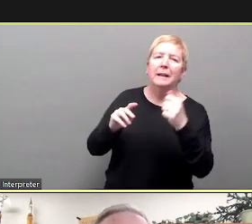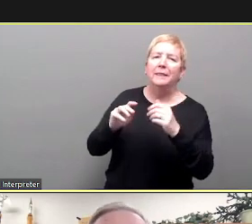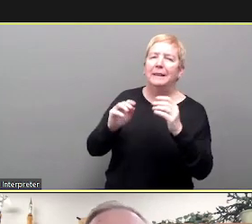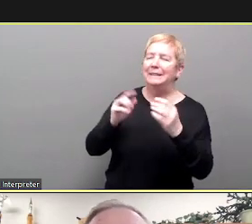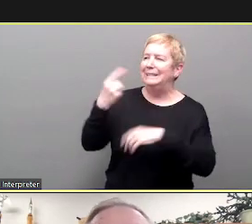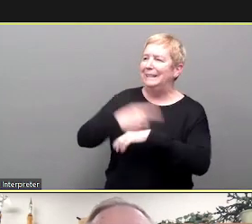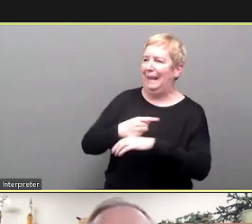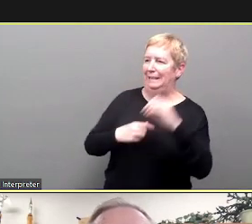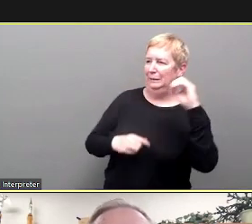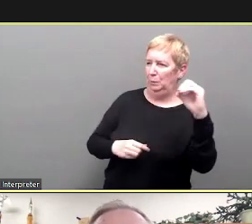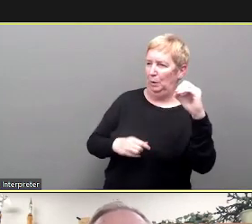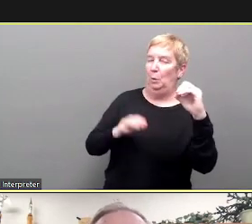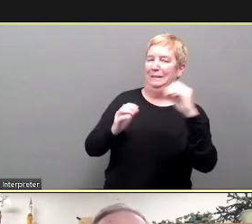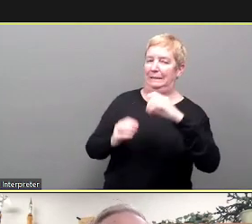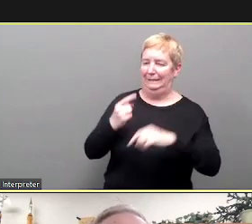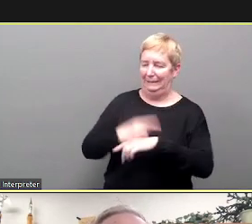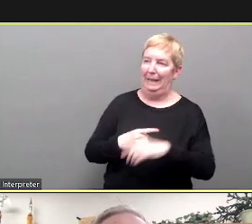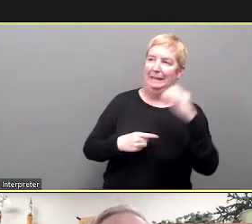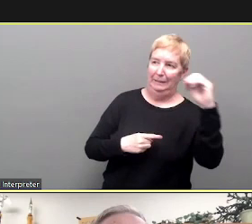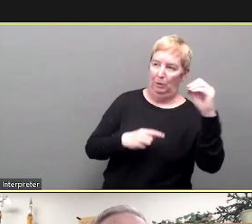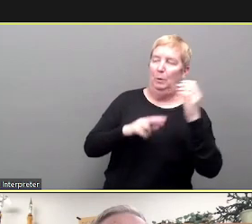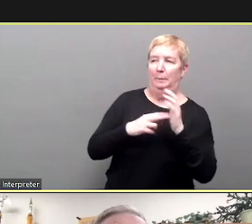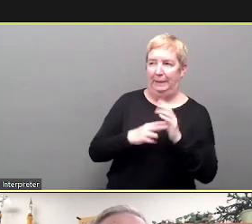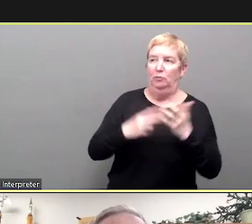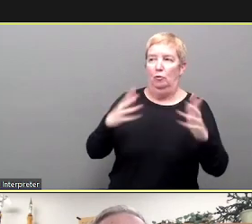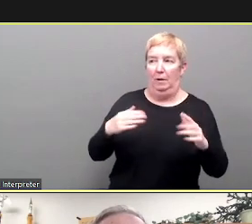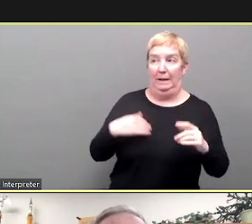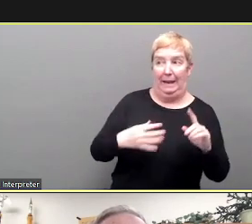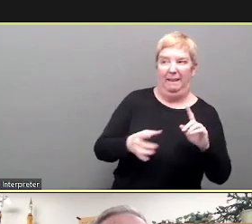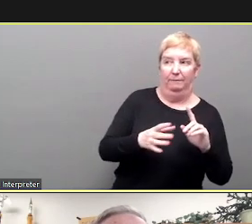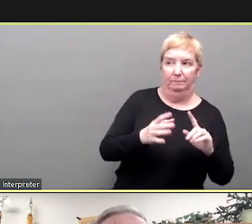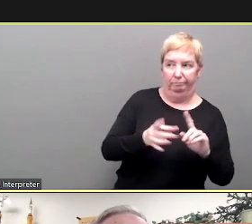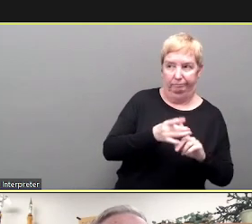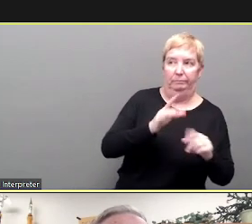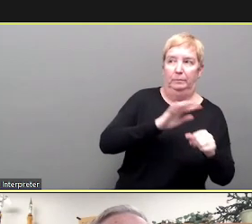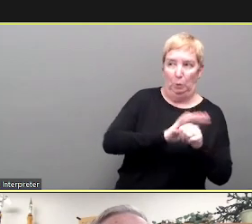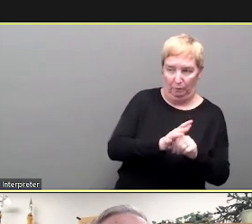this is a contact slide. Next slide, please.